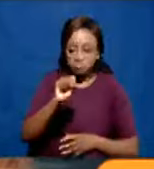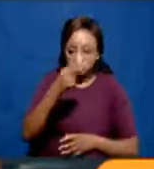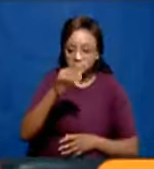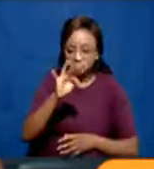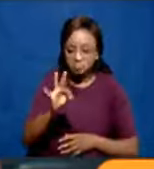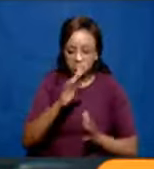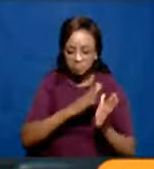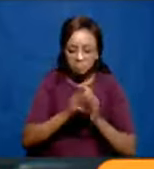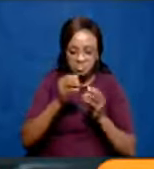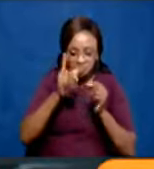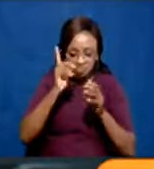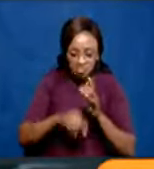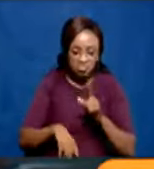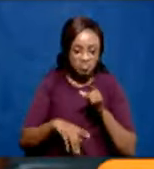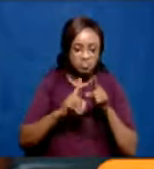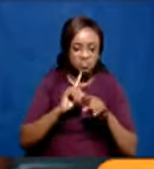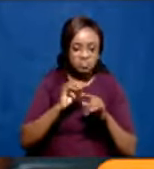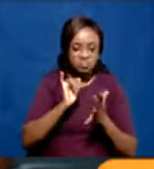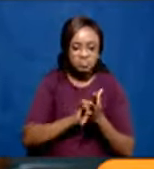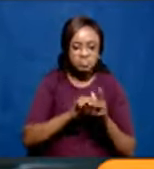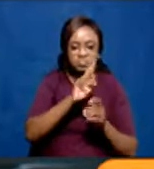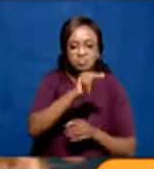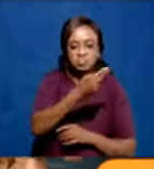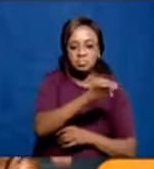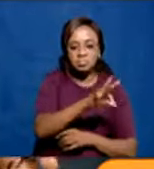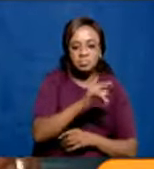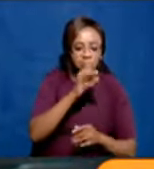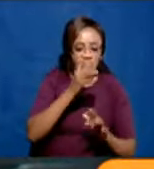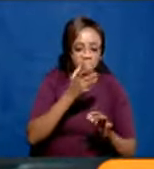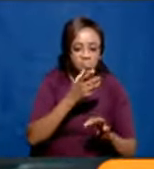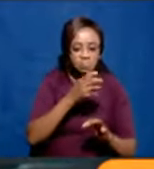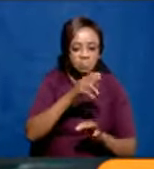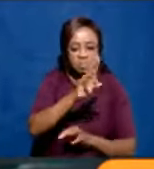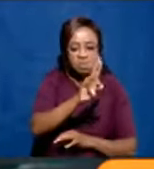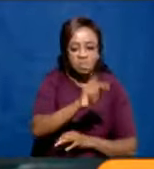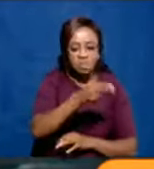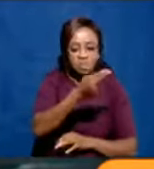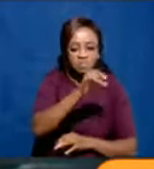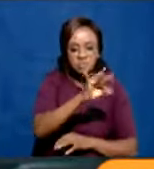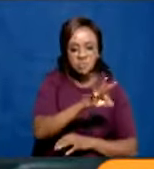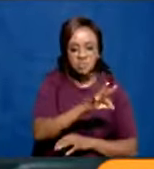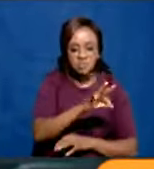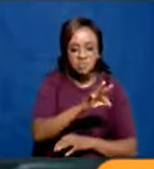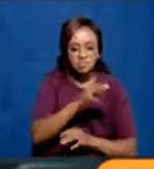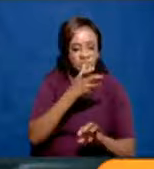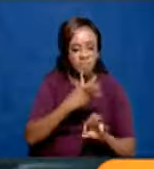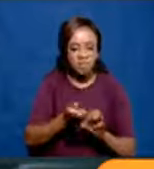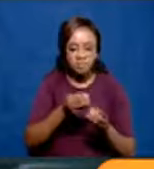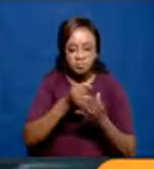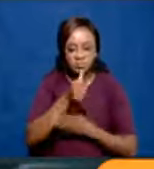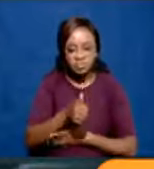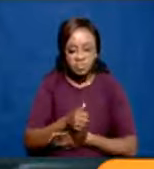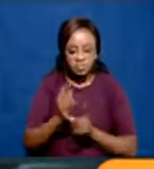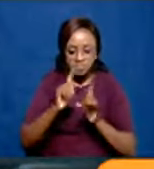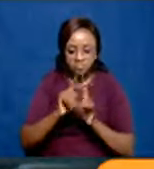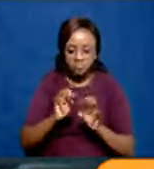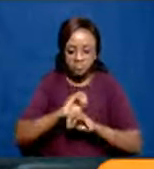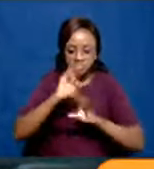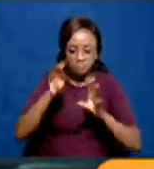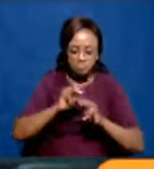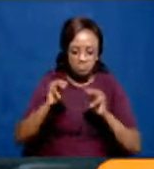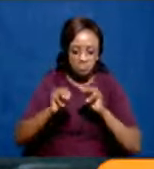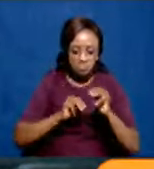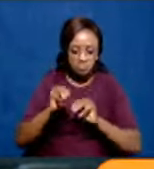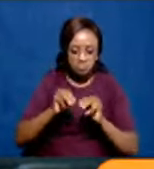with NHIF? The other thing that is very critical, which he has not talked about, is the claim management of social health insurance fund